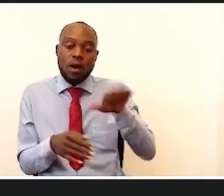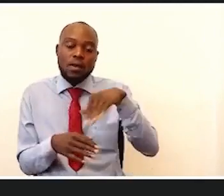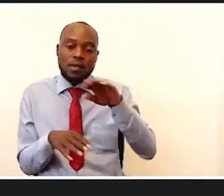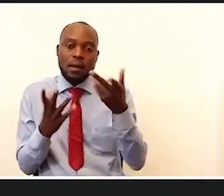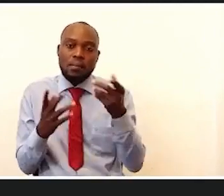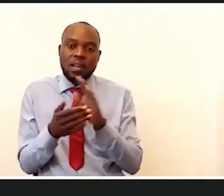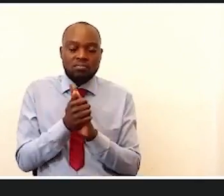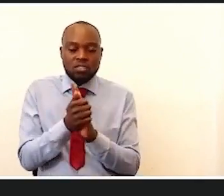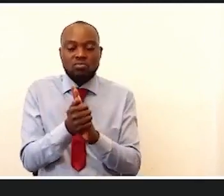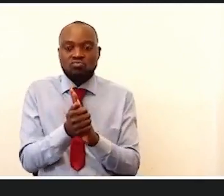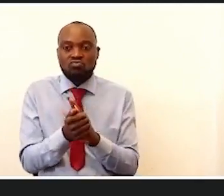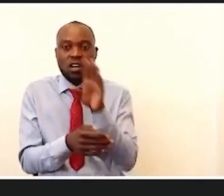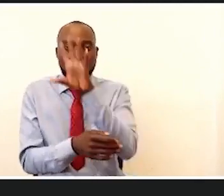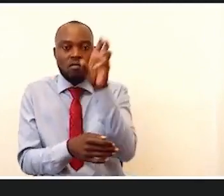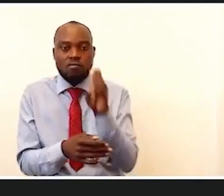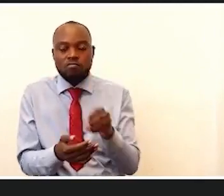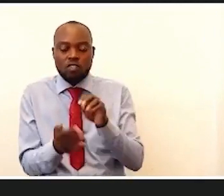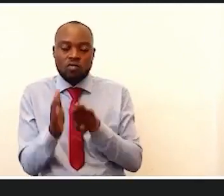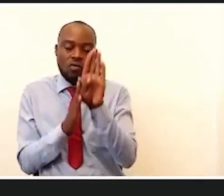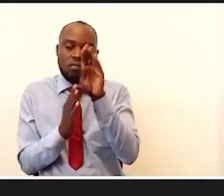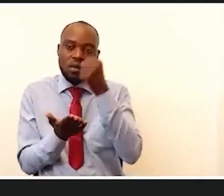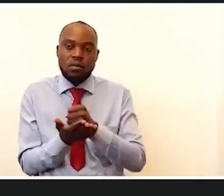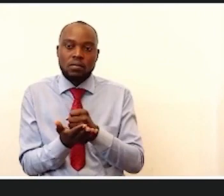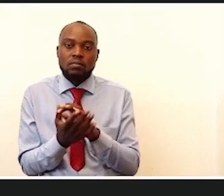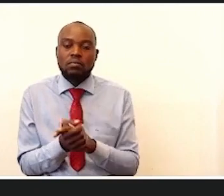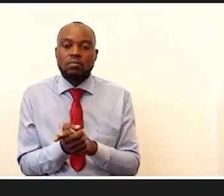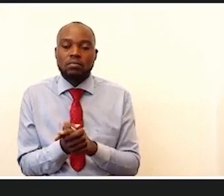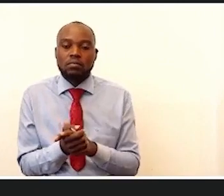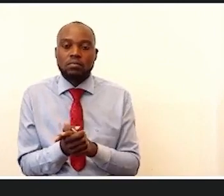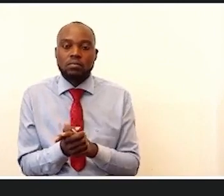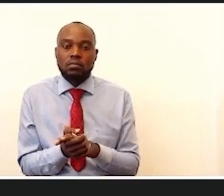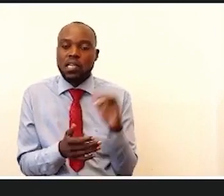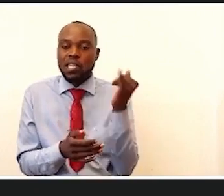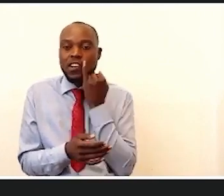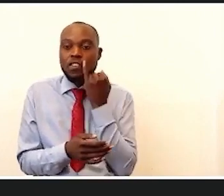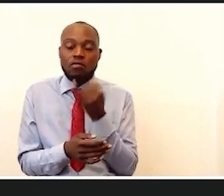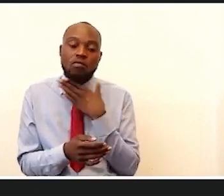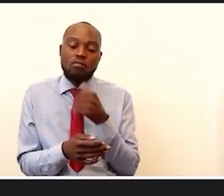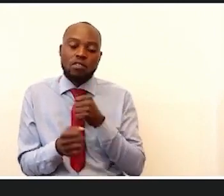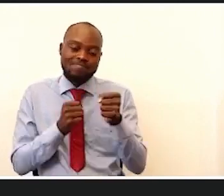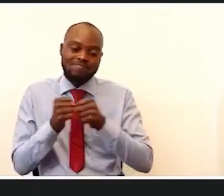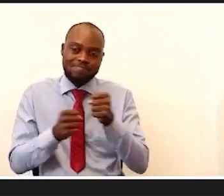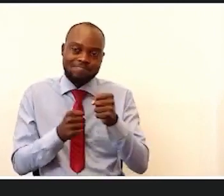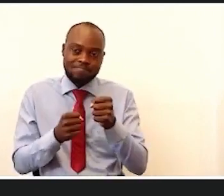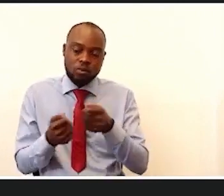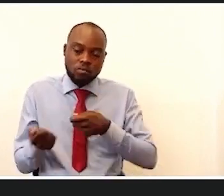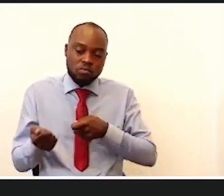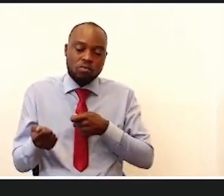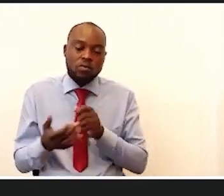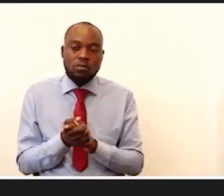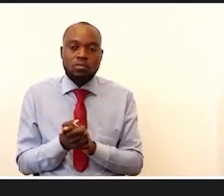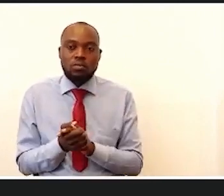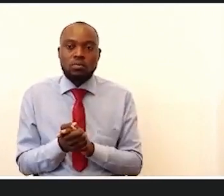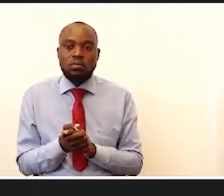Africa Development Bank today, a good part of your fight, if you are really going to fight the African battle, is going to be